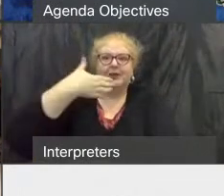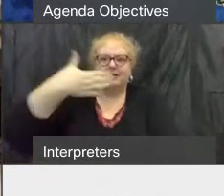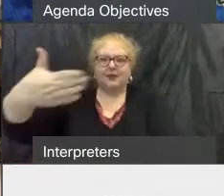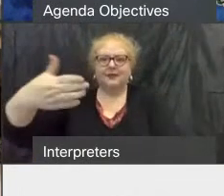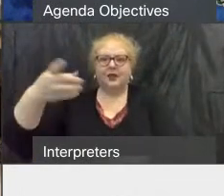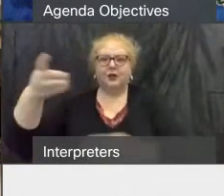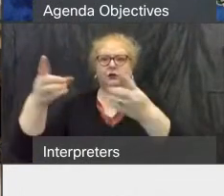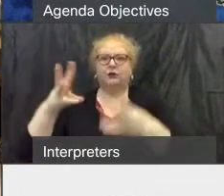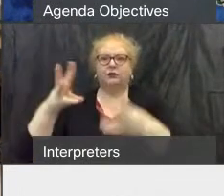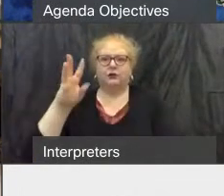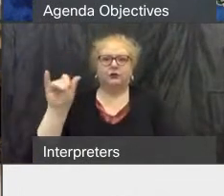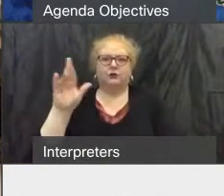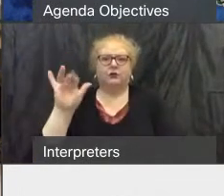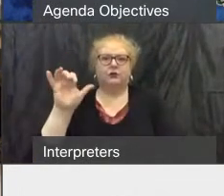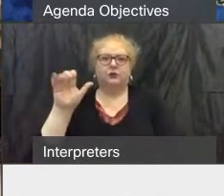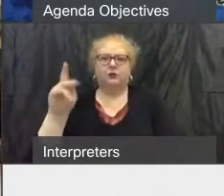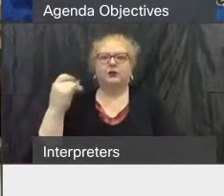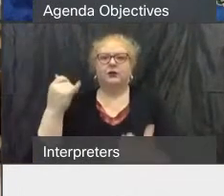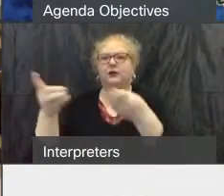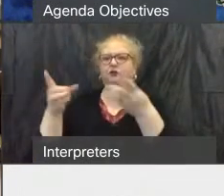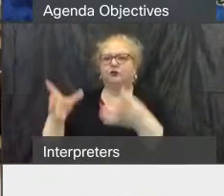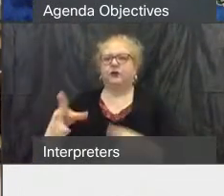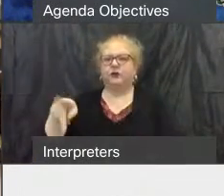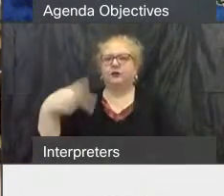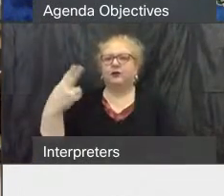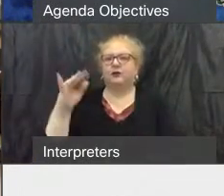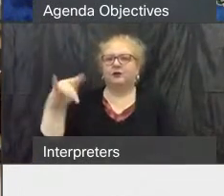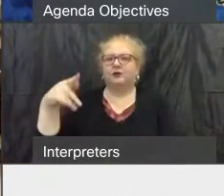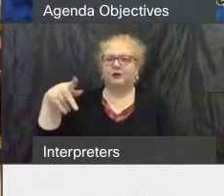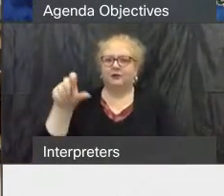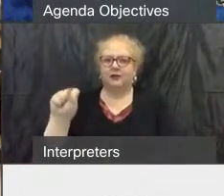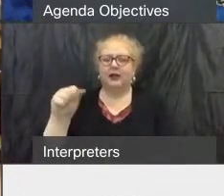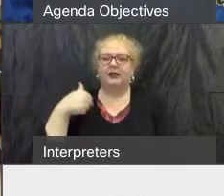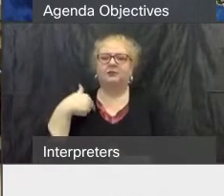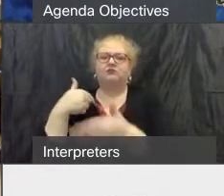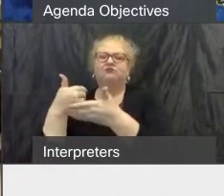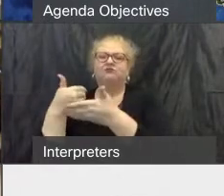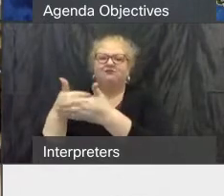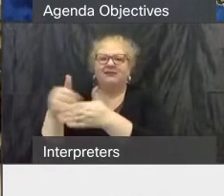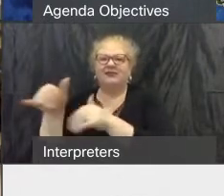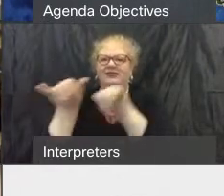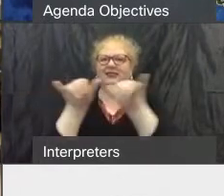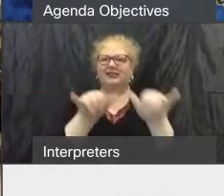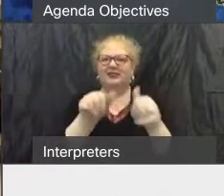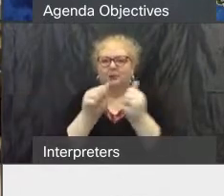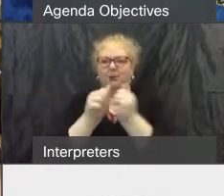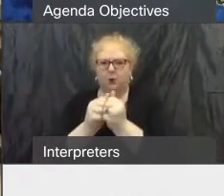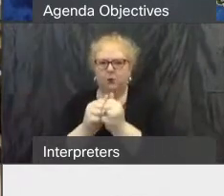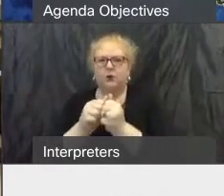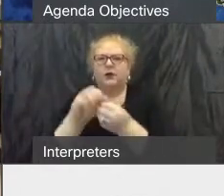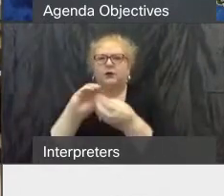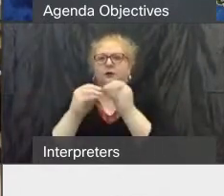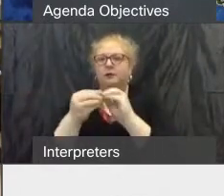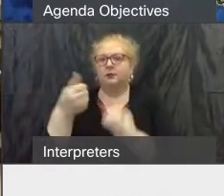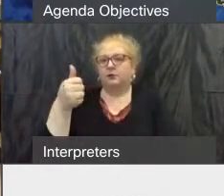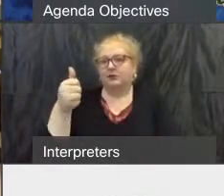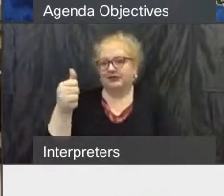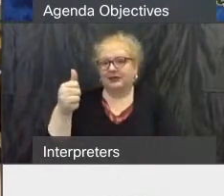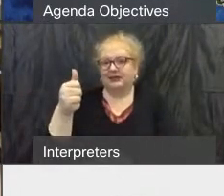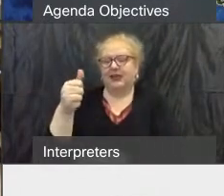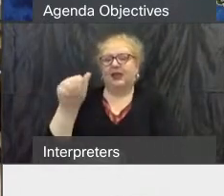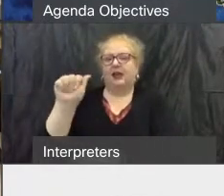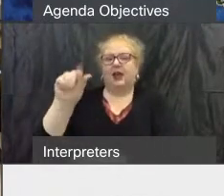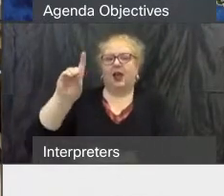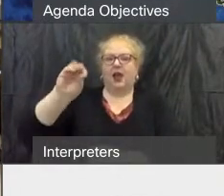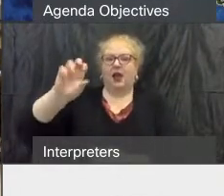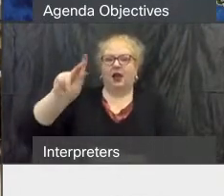Thank you, Mayor. My question is similar to Director Richardson and Director Adcock. As it relates to number 10, I